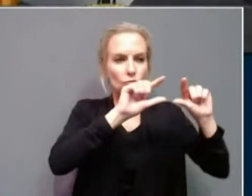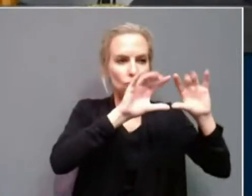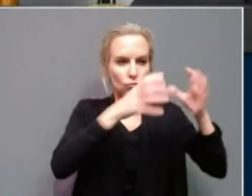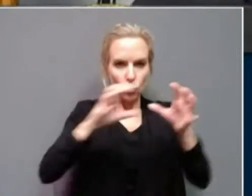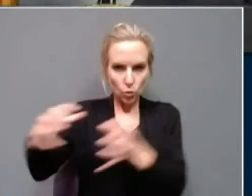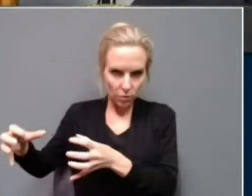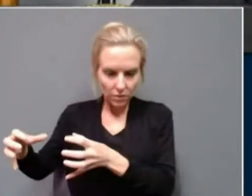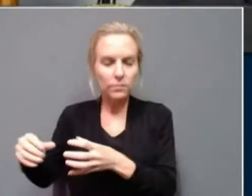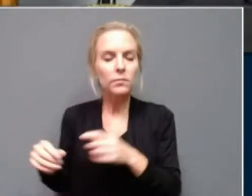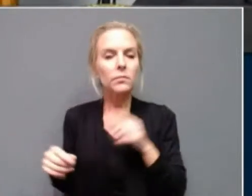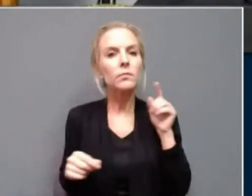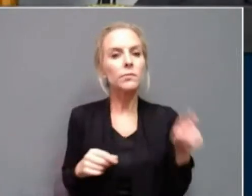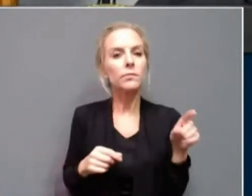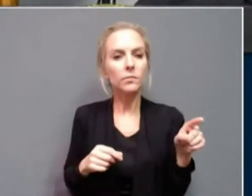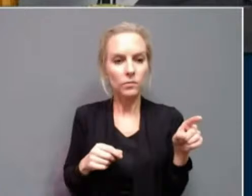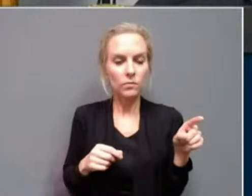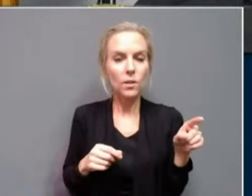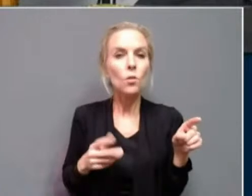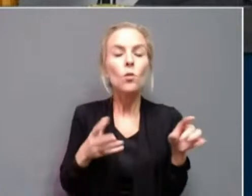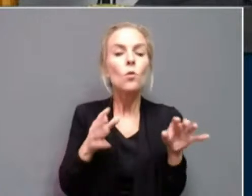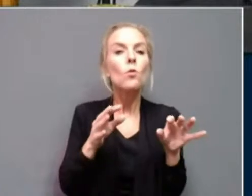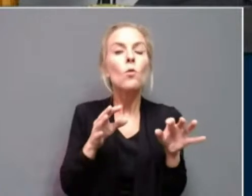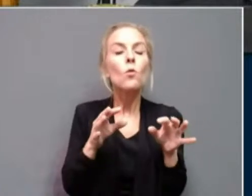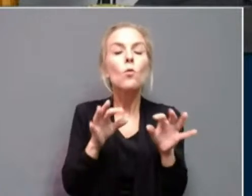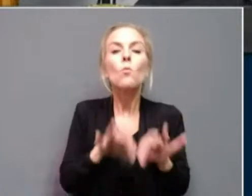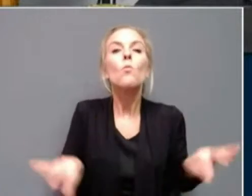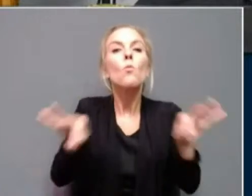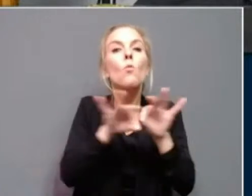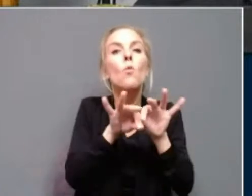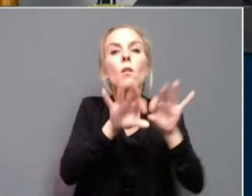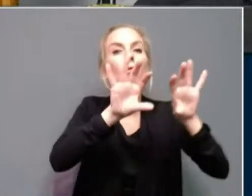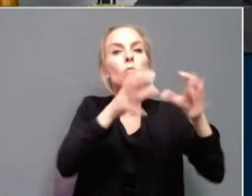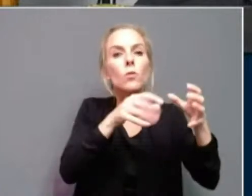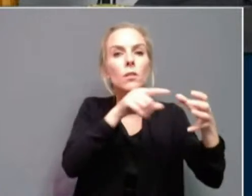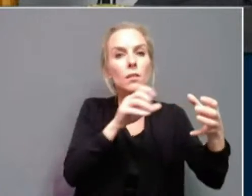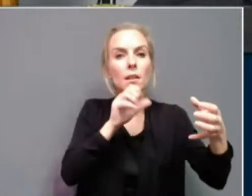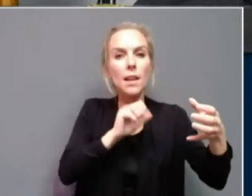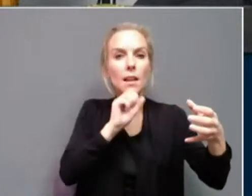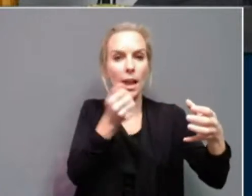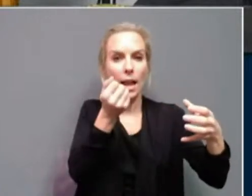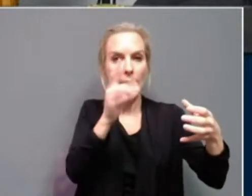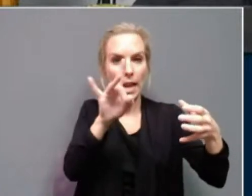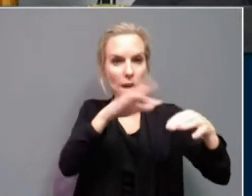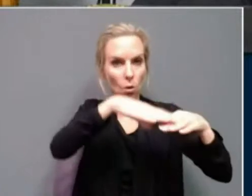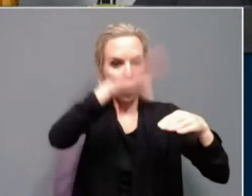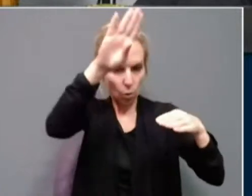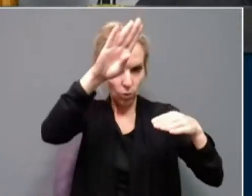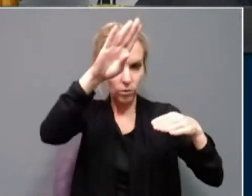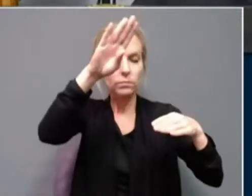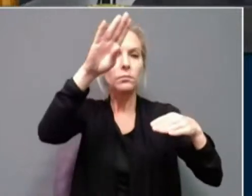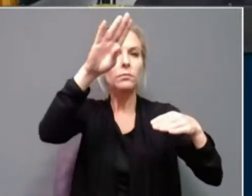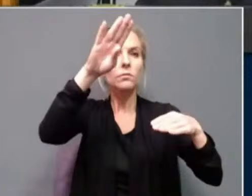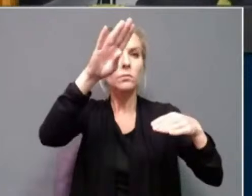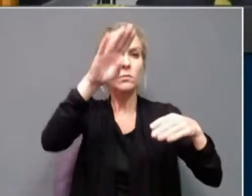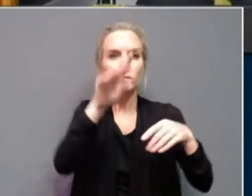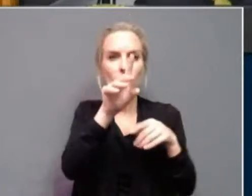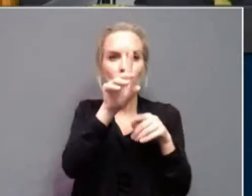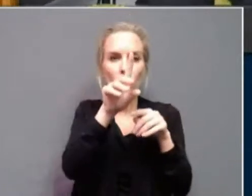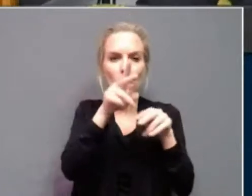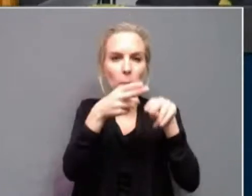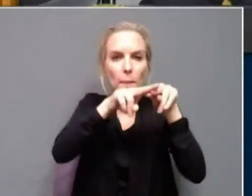that matters that I want people to see is the total 18 years and older went up 1%. We're now